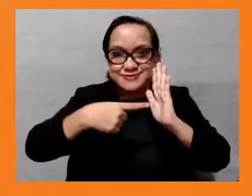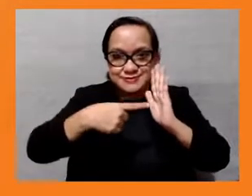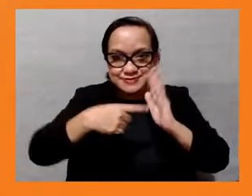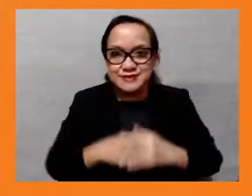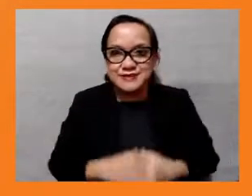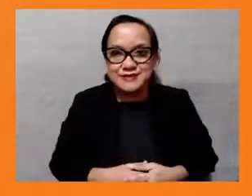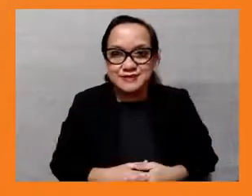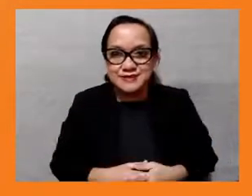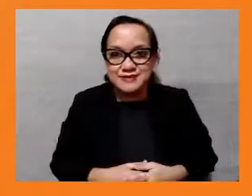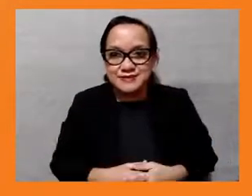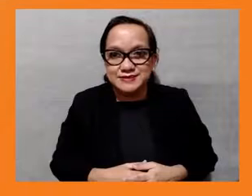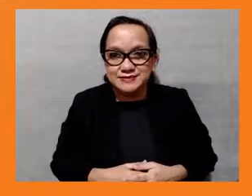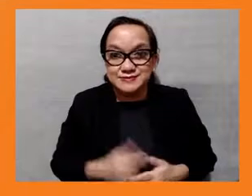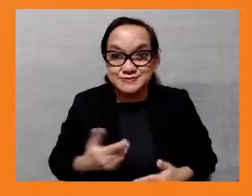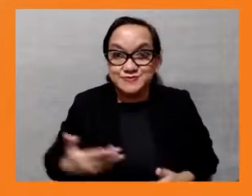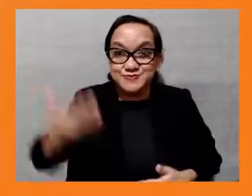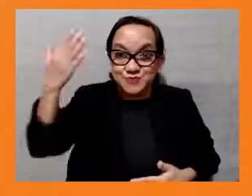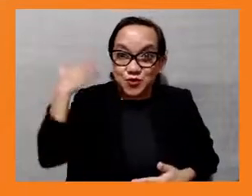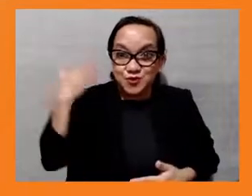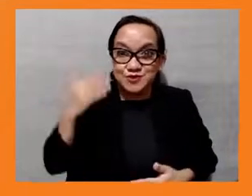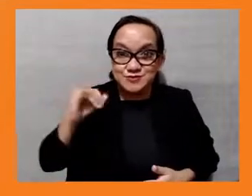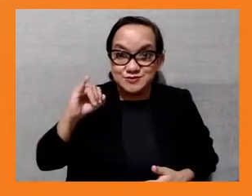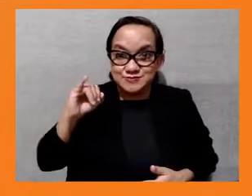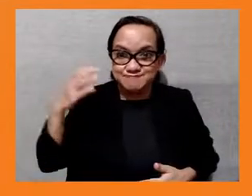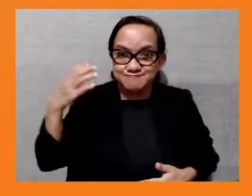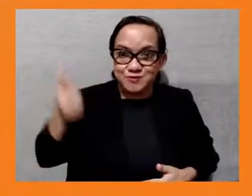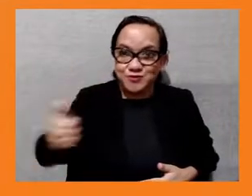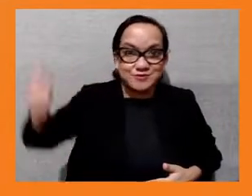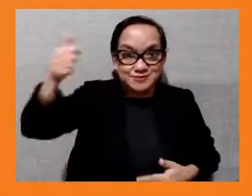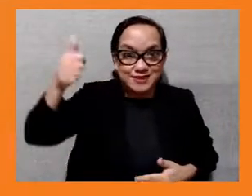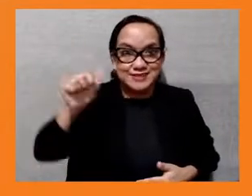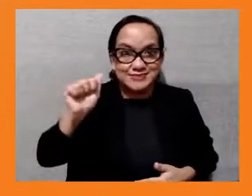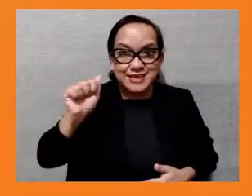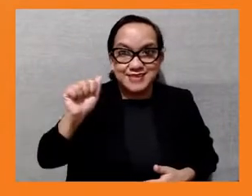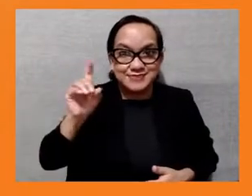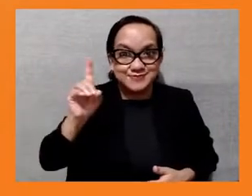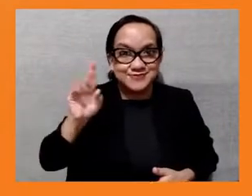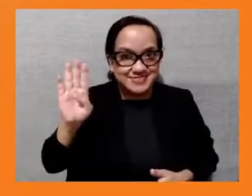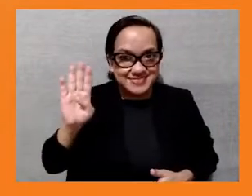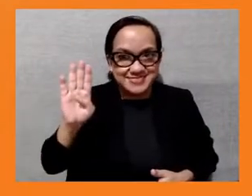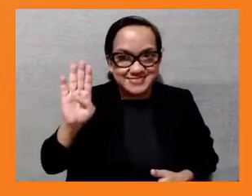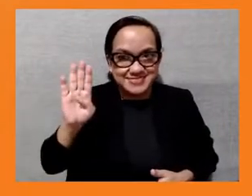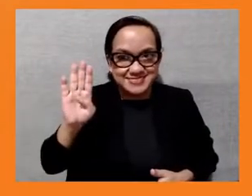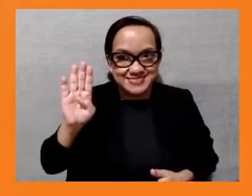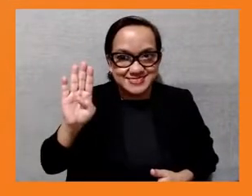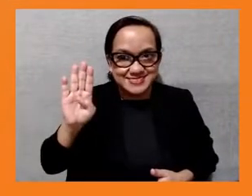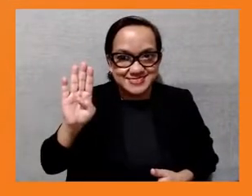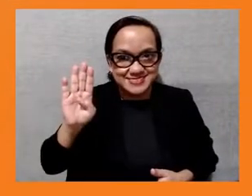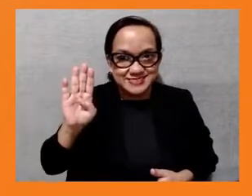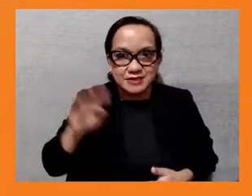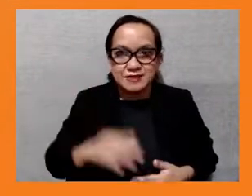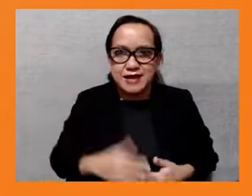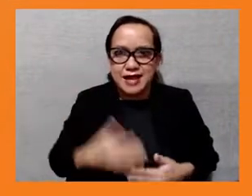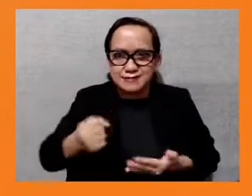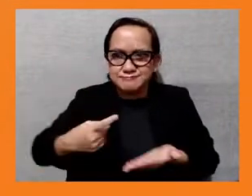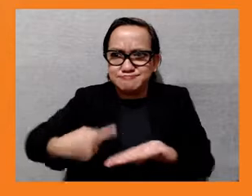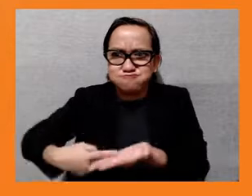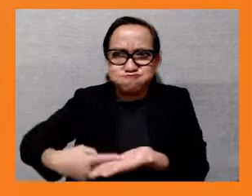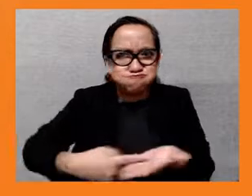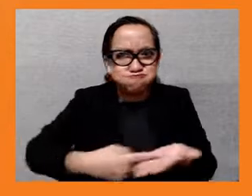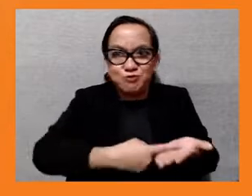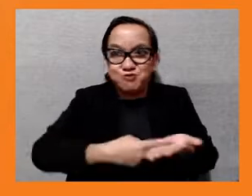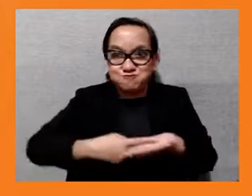in contributing to the current policy. Nonetheless, a decade and 2 years since its adoption, it exposes cracks